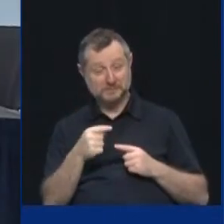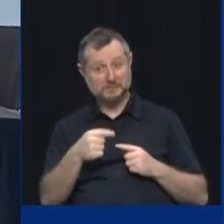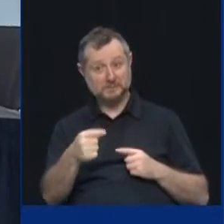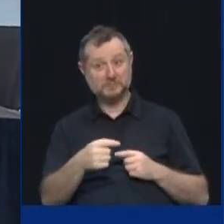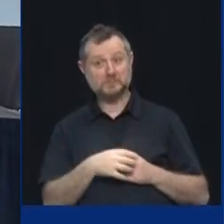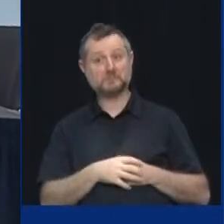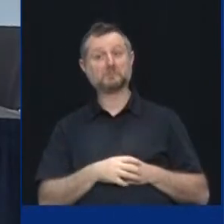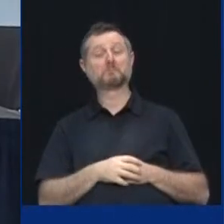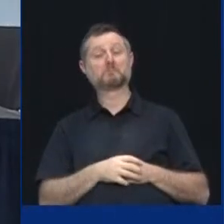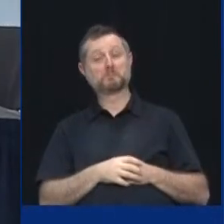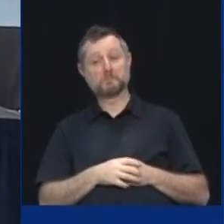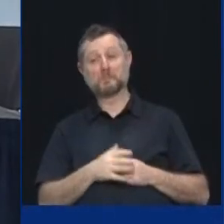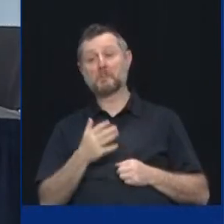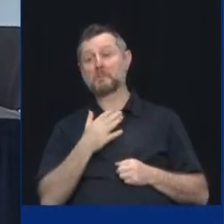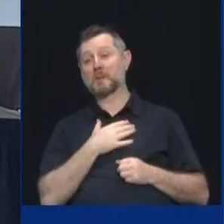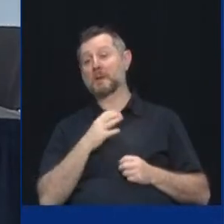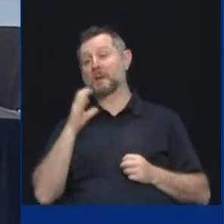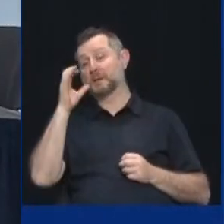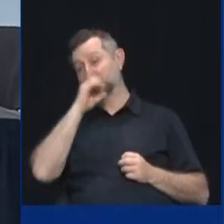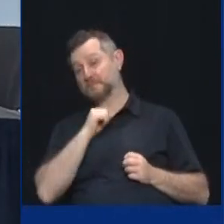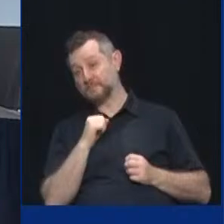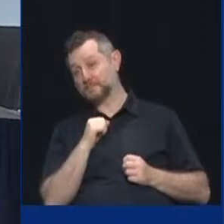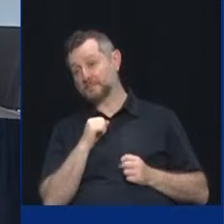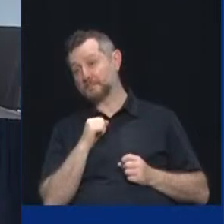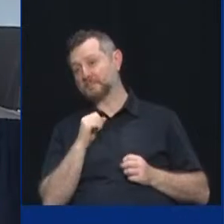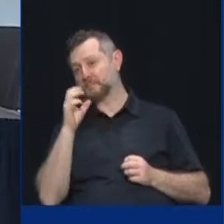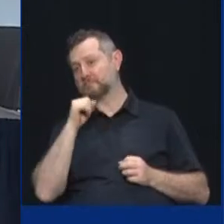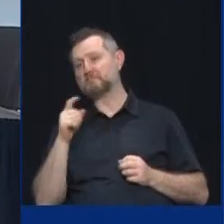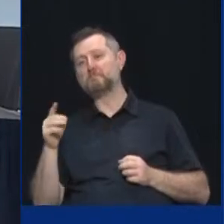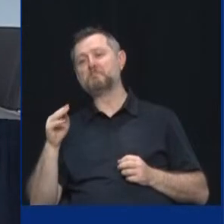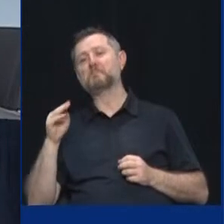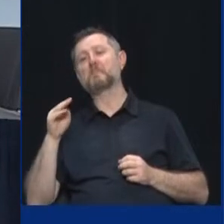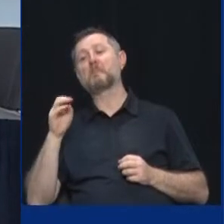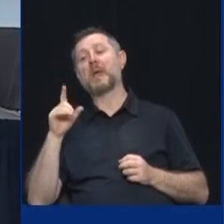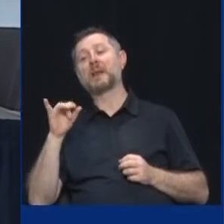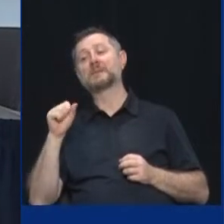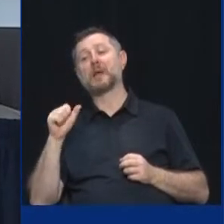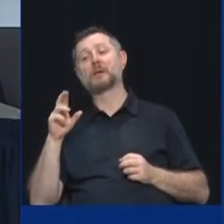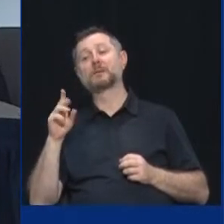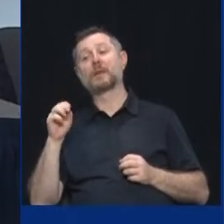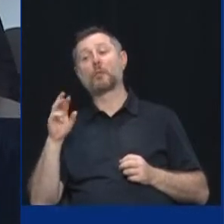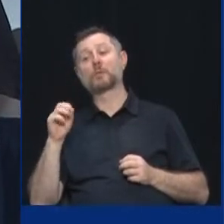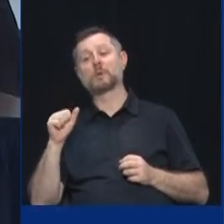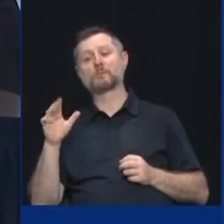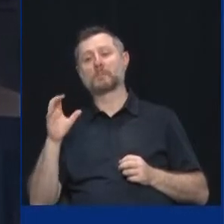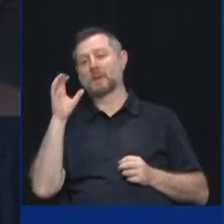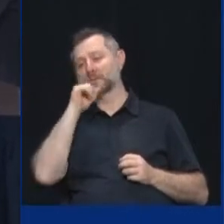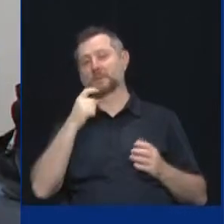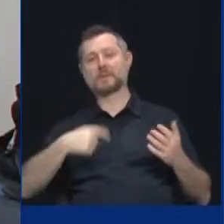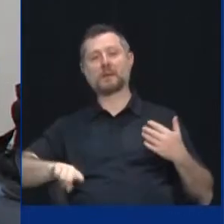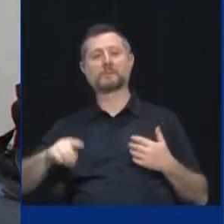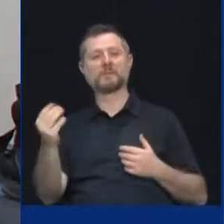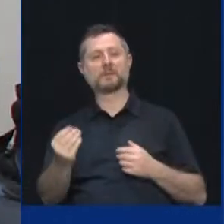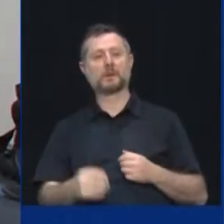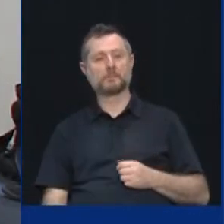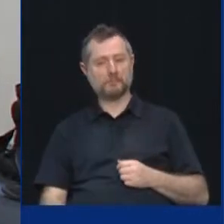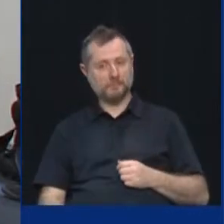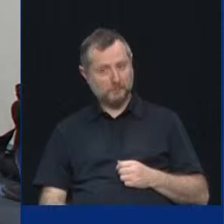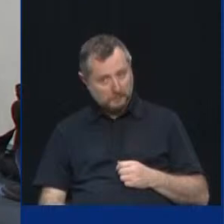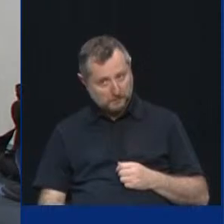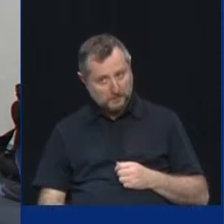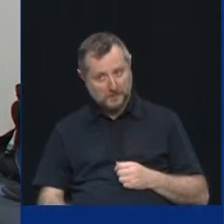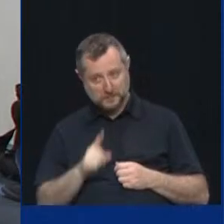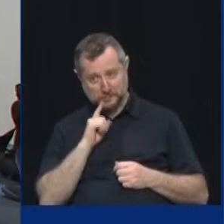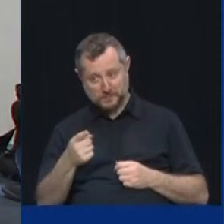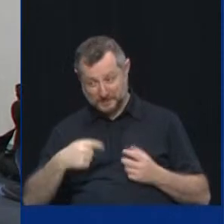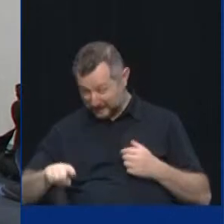I'm saying, does anyone else have a guess? I think a week from today. Oh, 7, Week and a half from